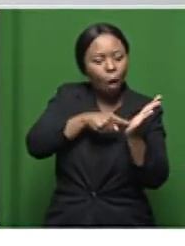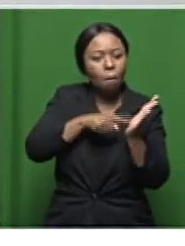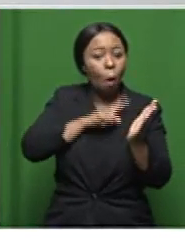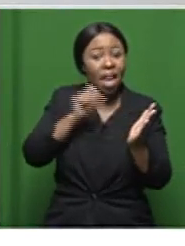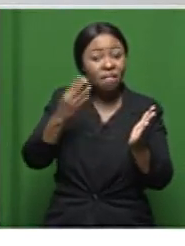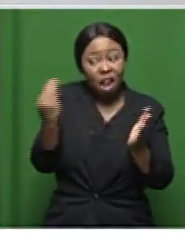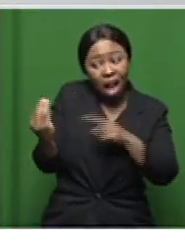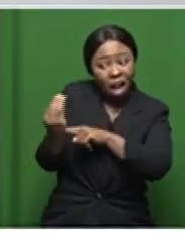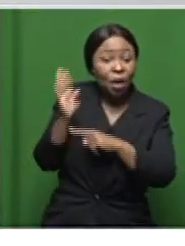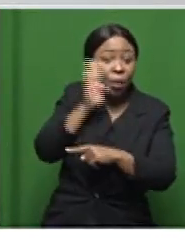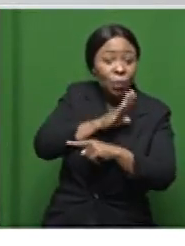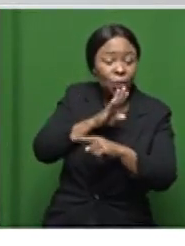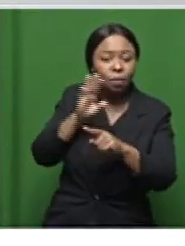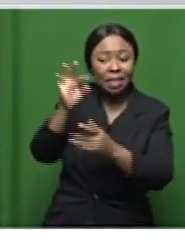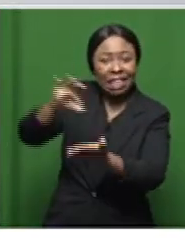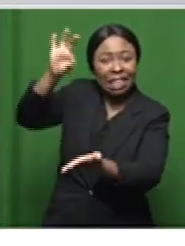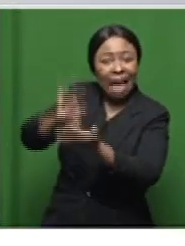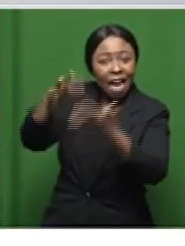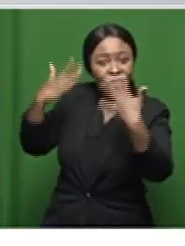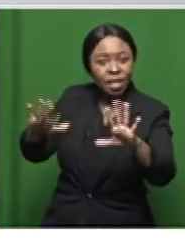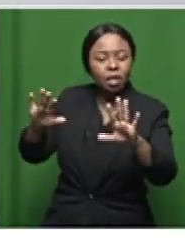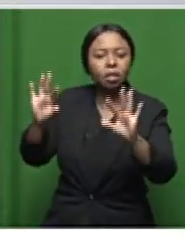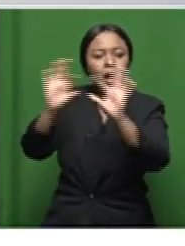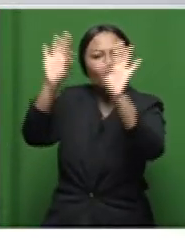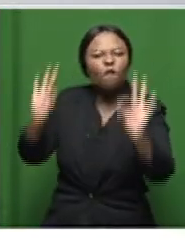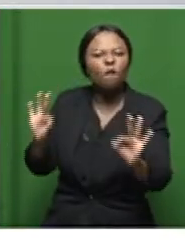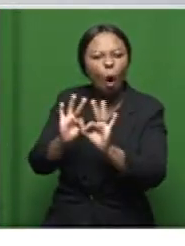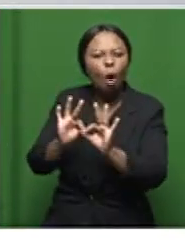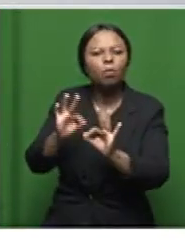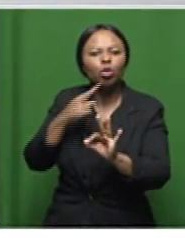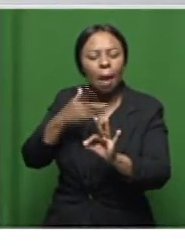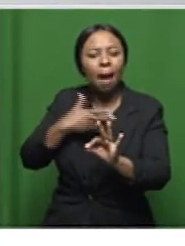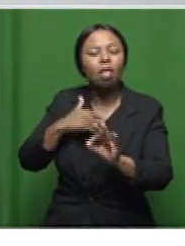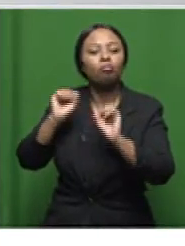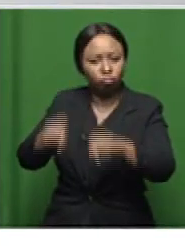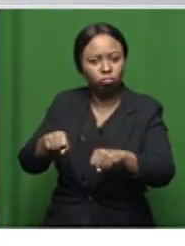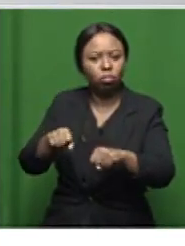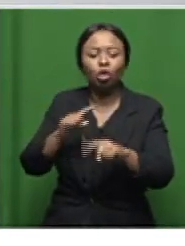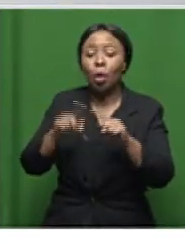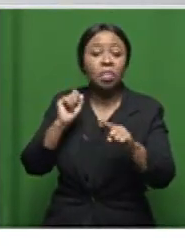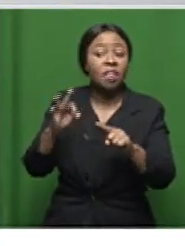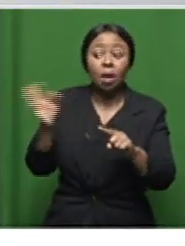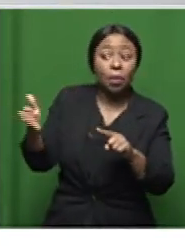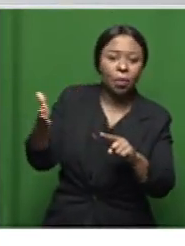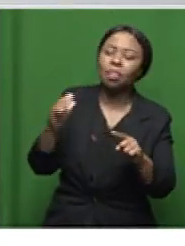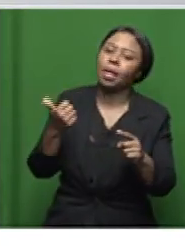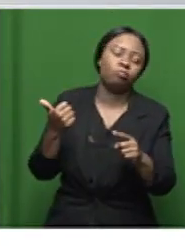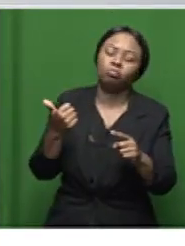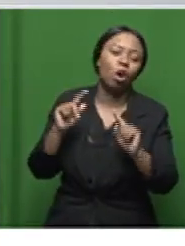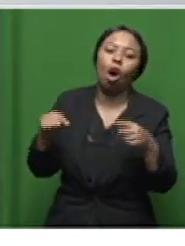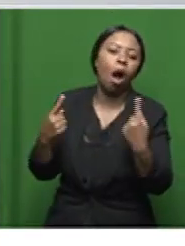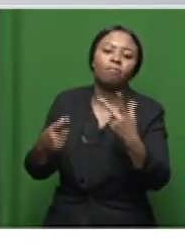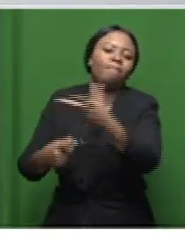a signed consent form, unfortunately the HPV vaccine cannot be administered to such an